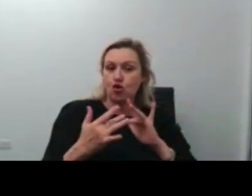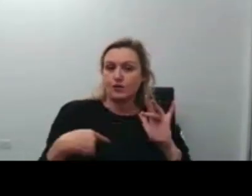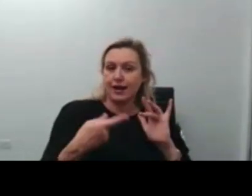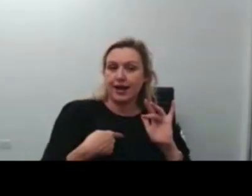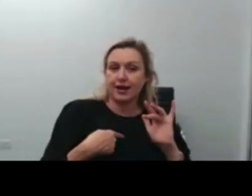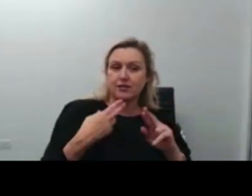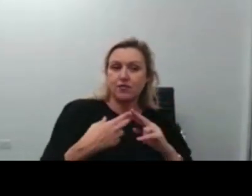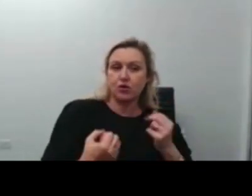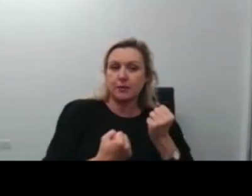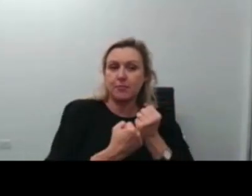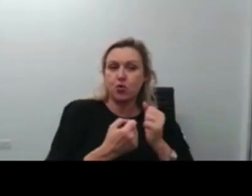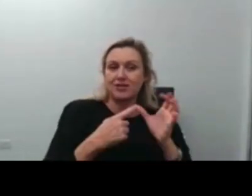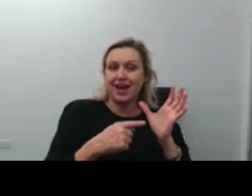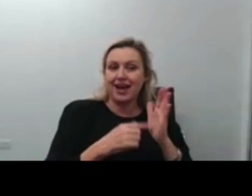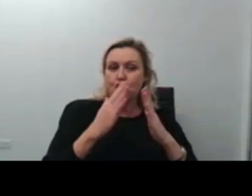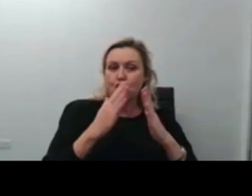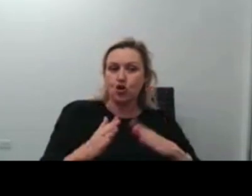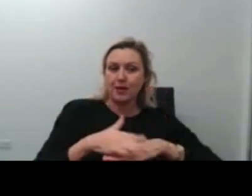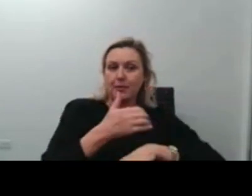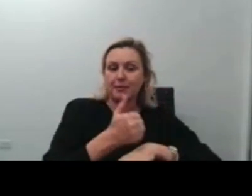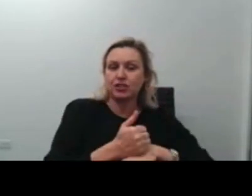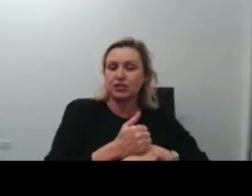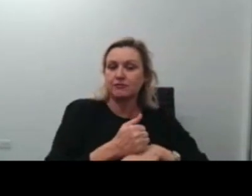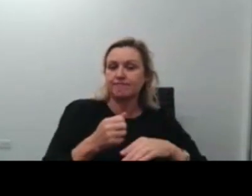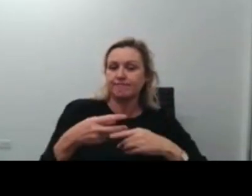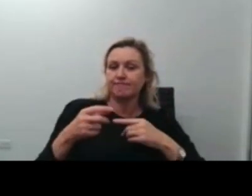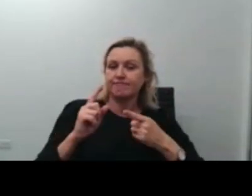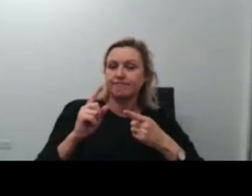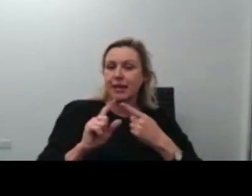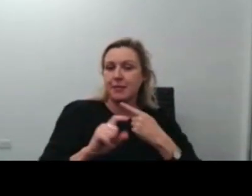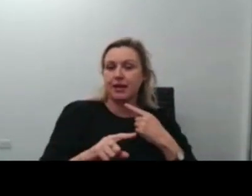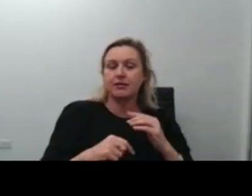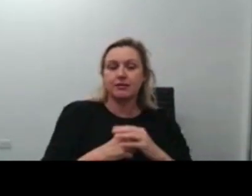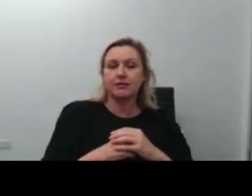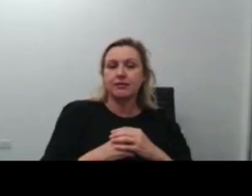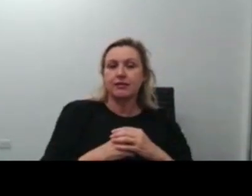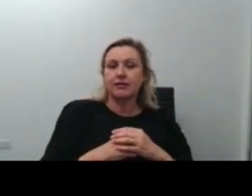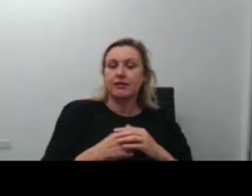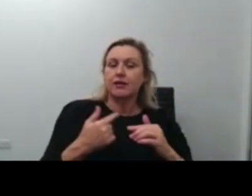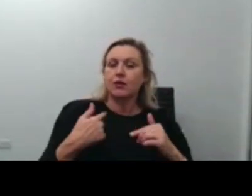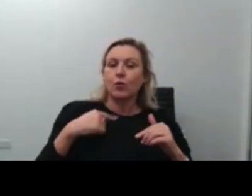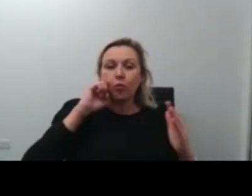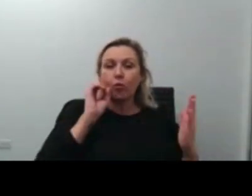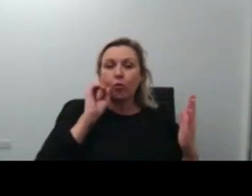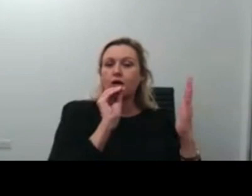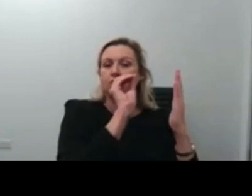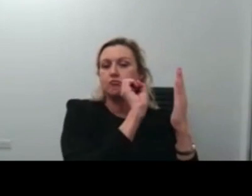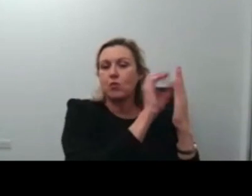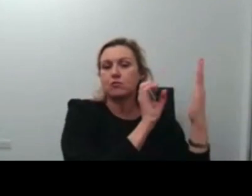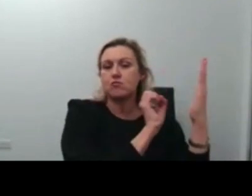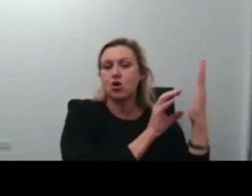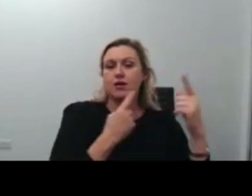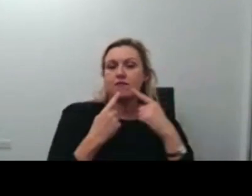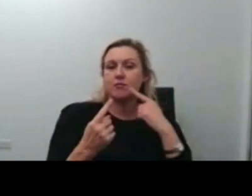the Support at Home implementation inbox. And look, we will be posting some information